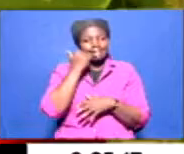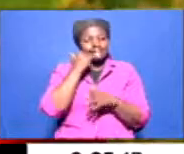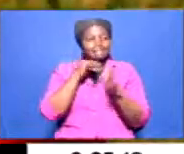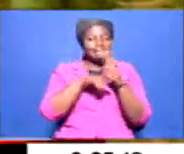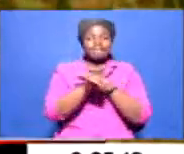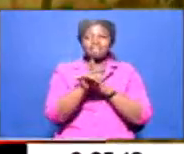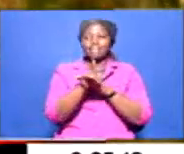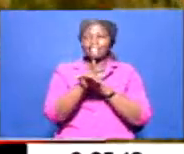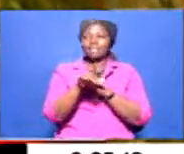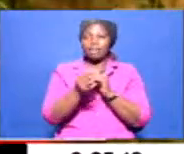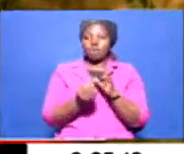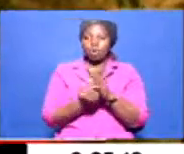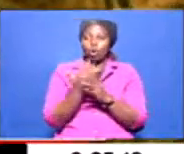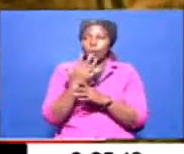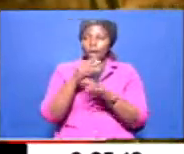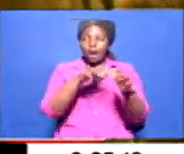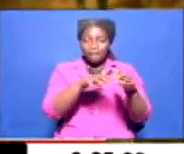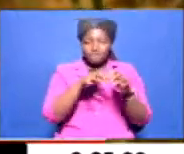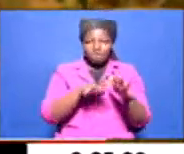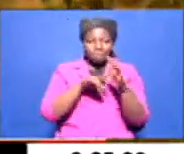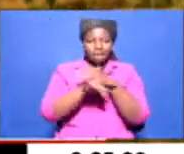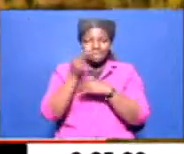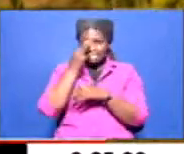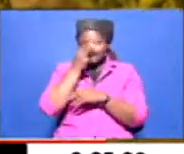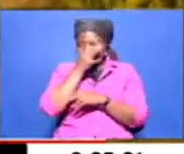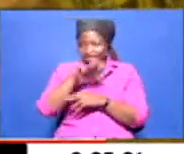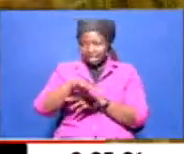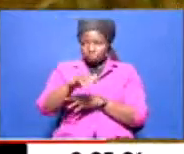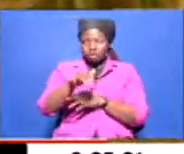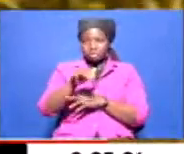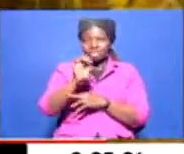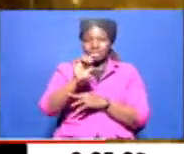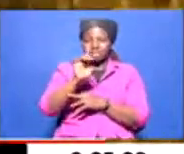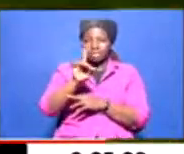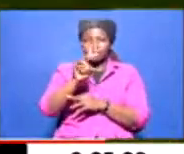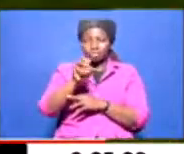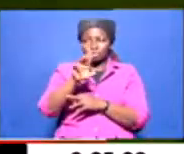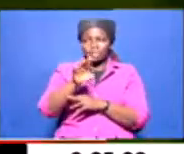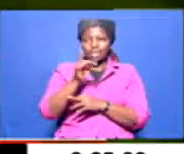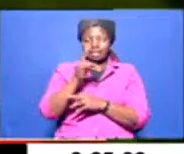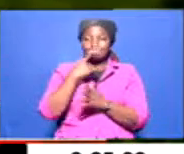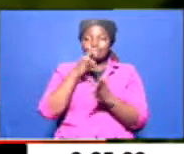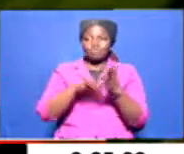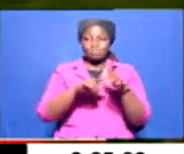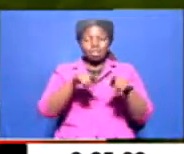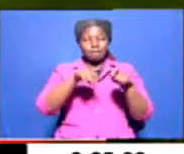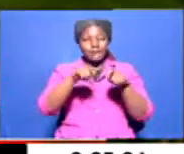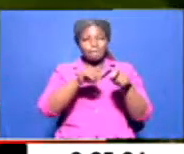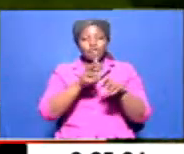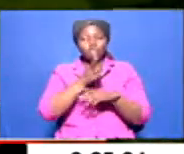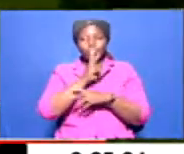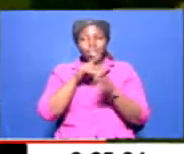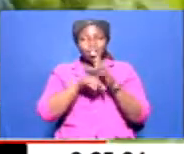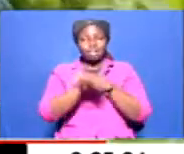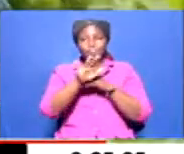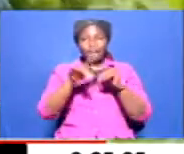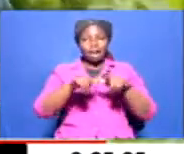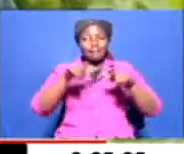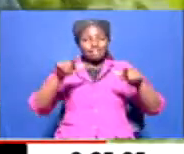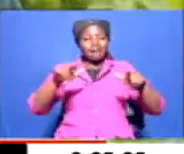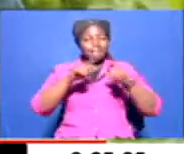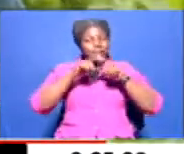A farmer in Kurueni, Nyeri County, Edward says management of water on his farm is the biggest challenge he